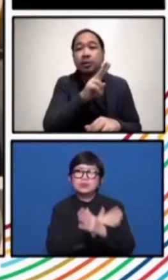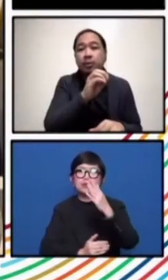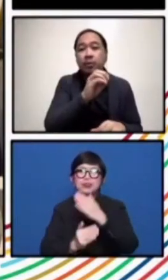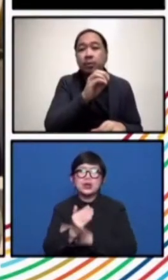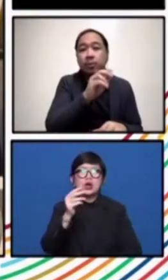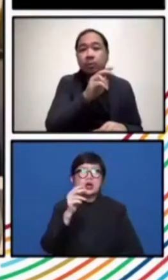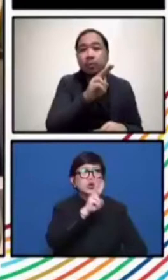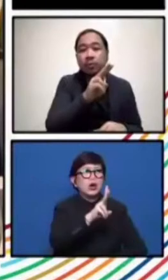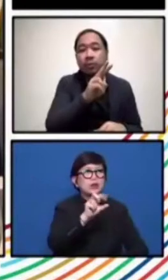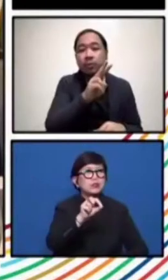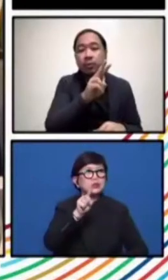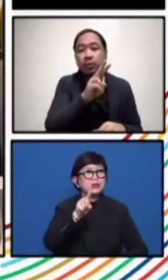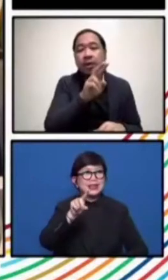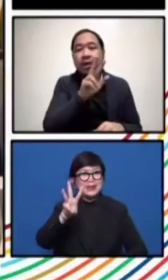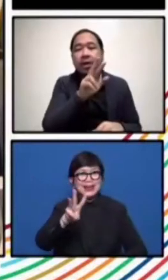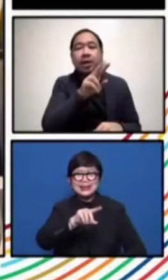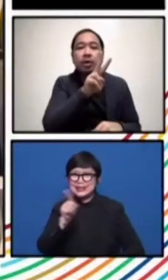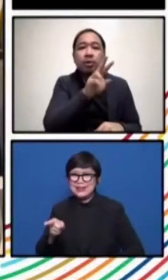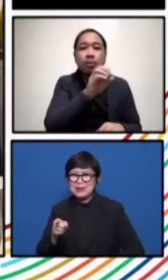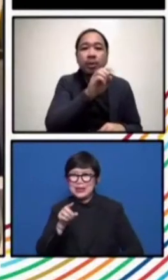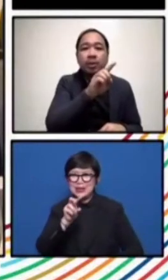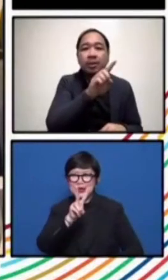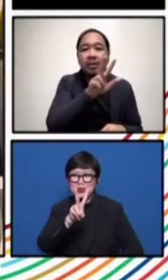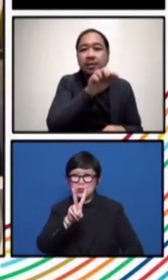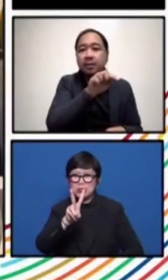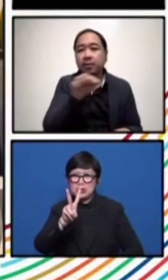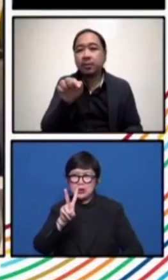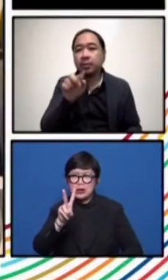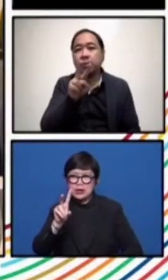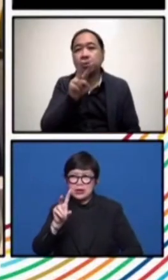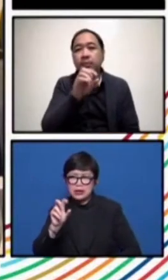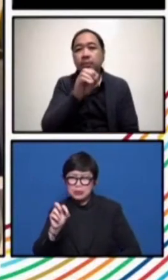2022 in